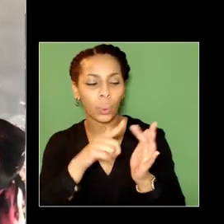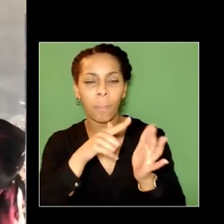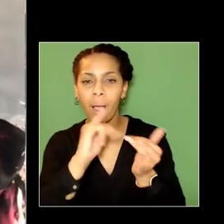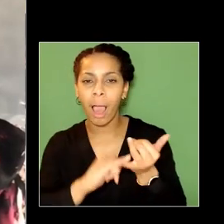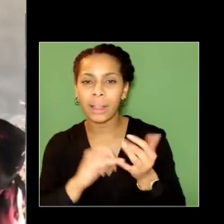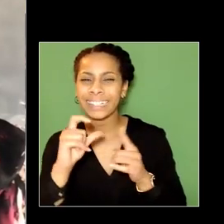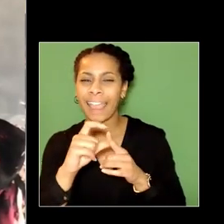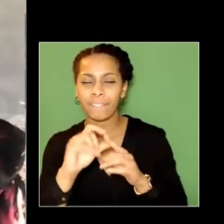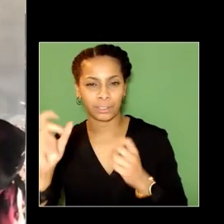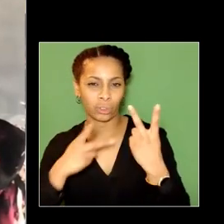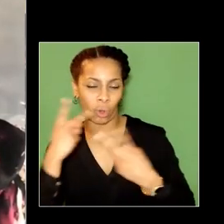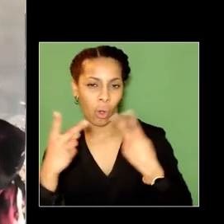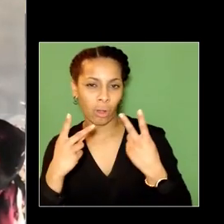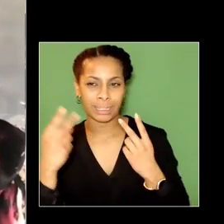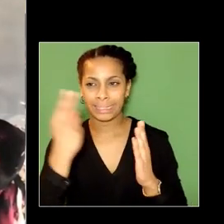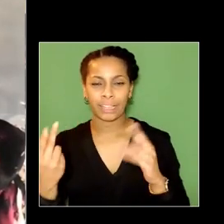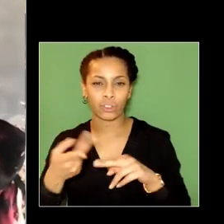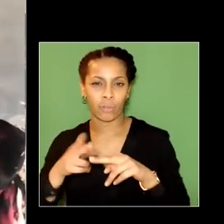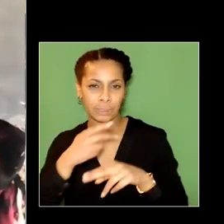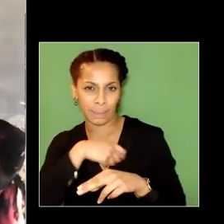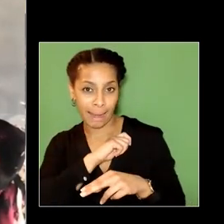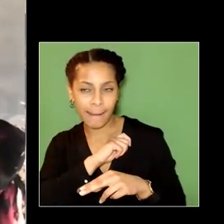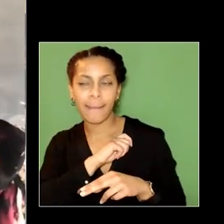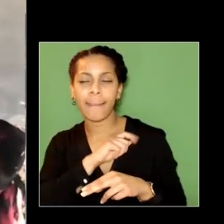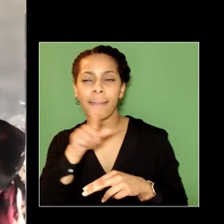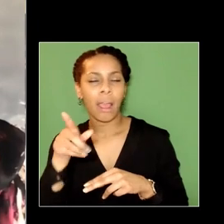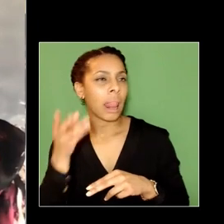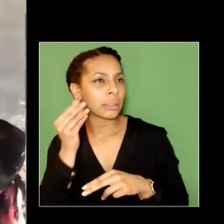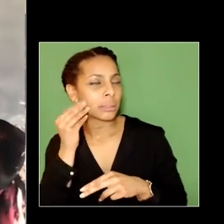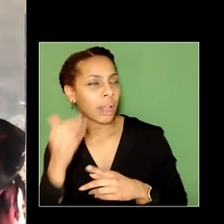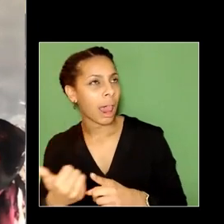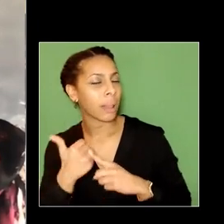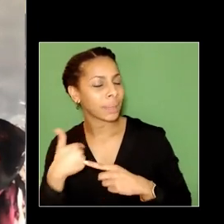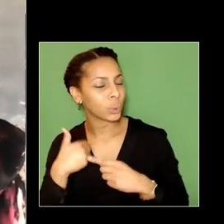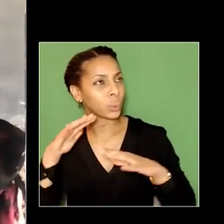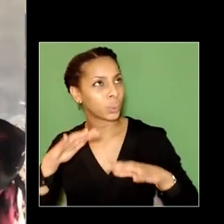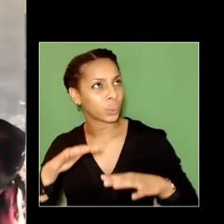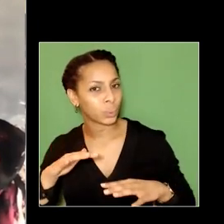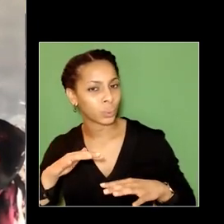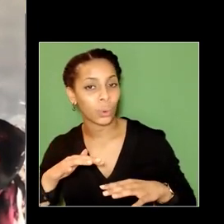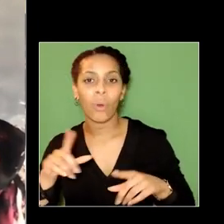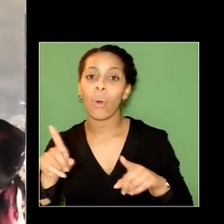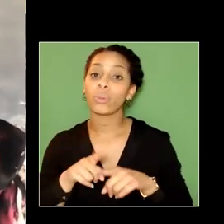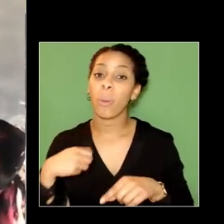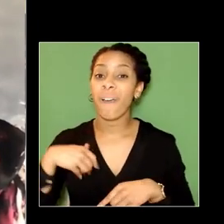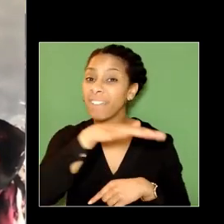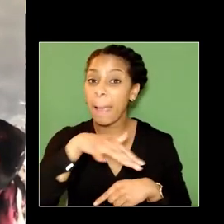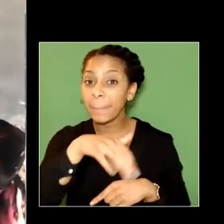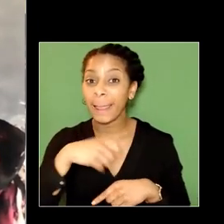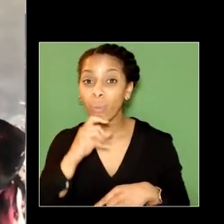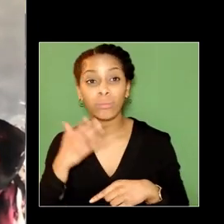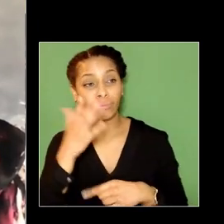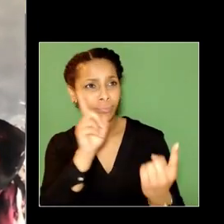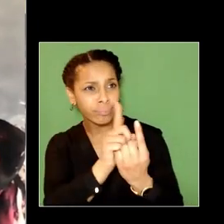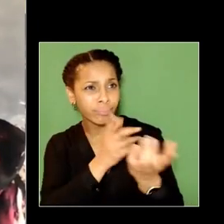definitely always go and speak to my family. So any conversation with